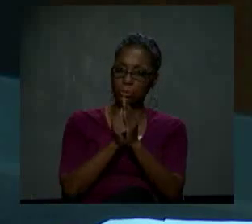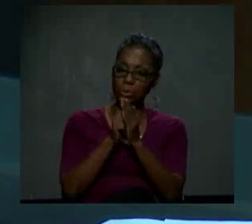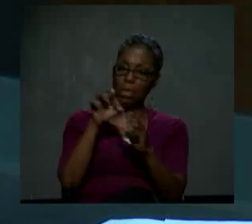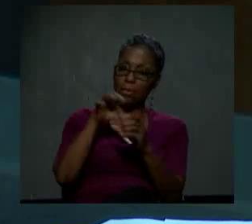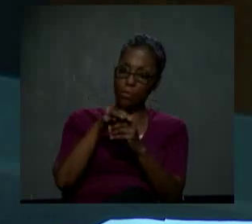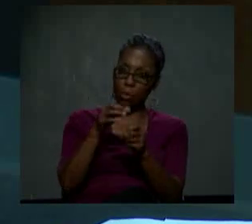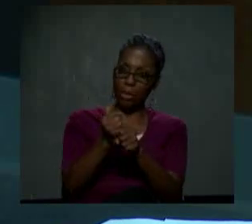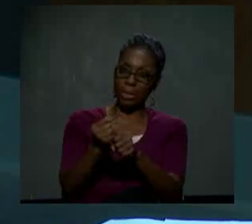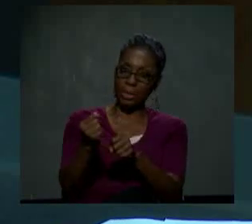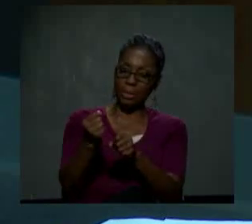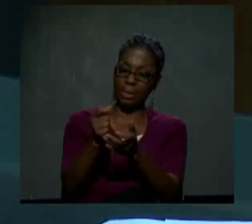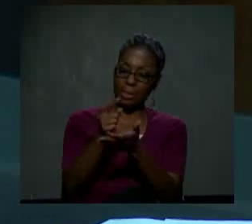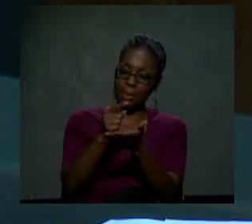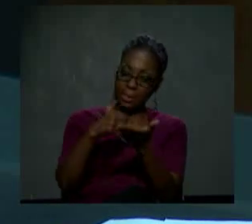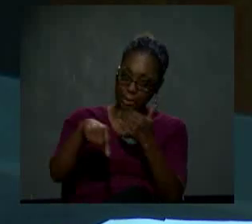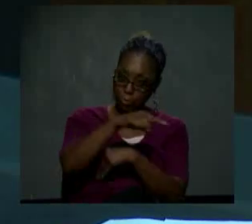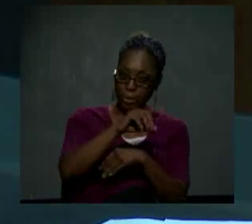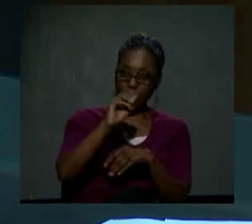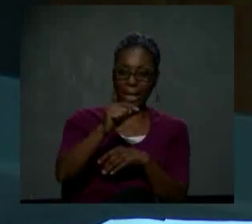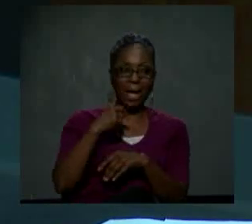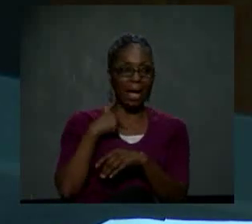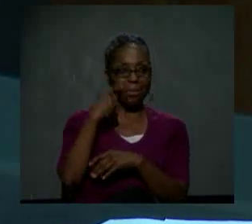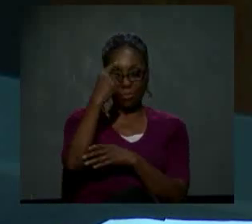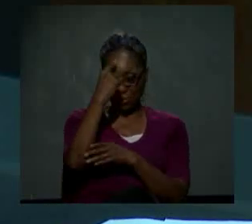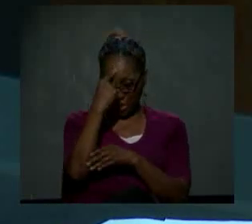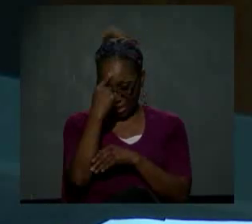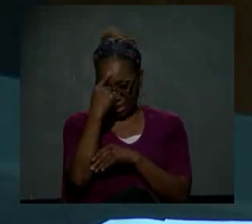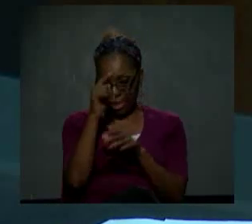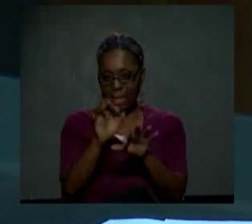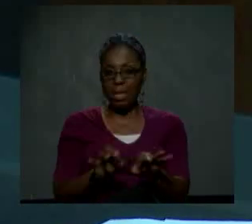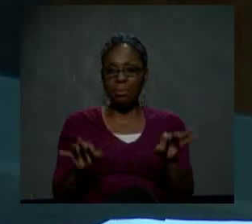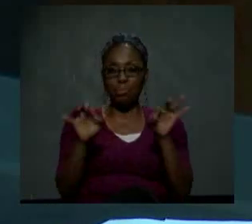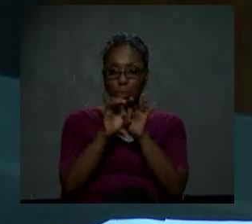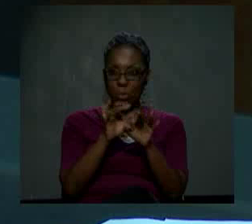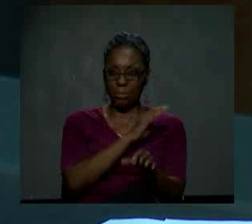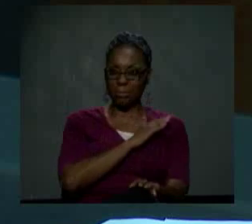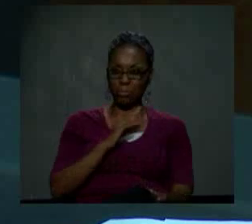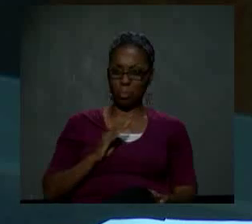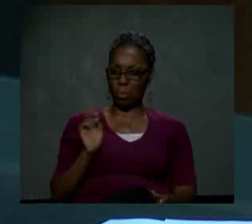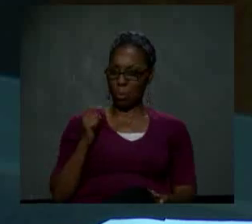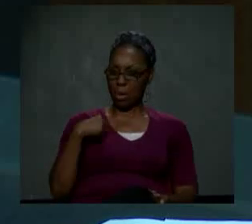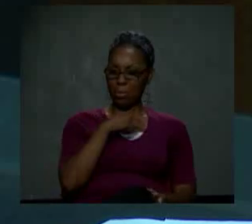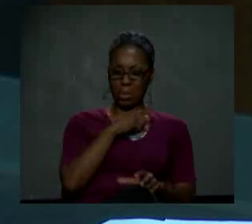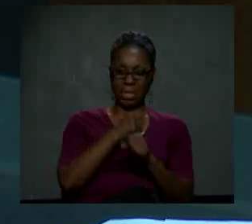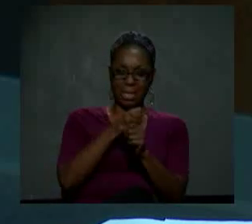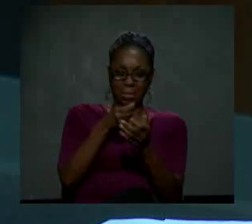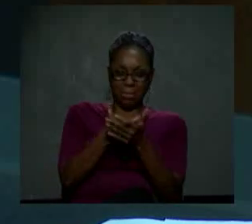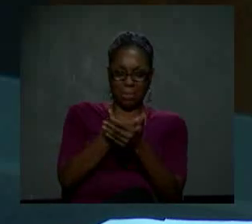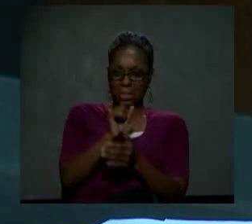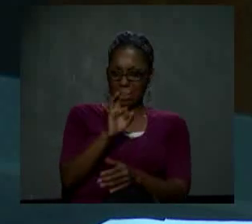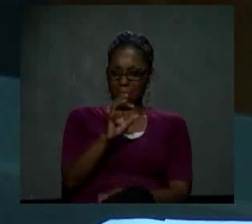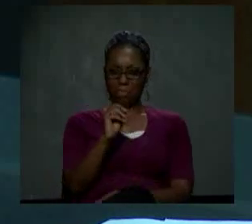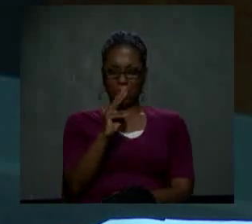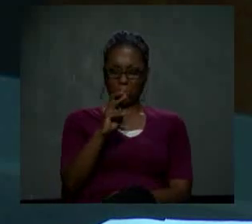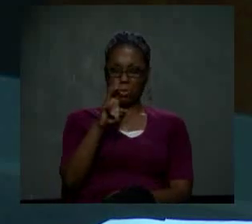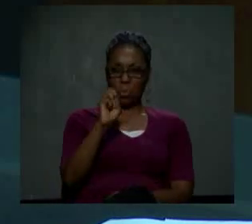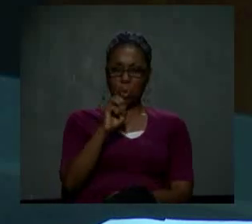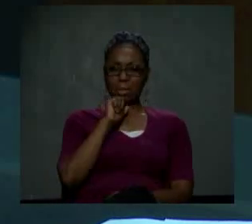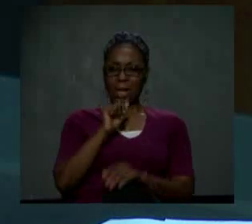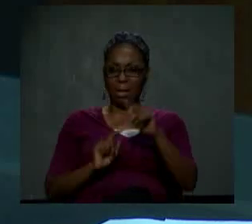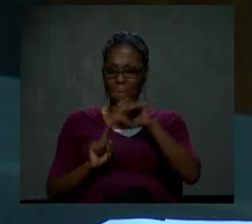And I think that one thing very important to this board, like Director Hendricks said, is where's the money coming from? And if Mr. Moore is not going to come until